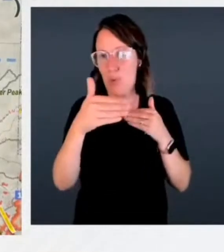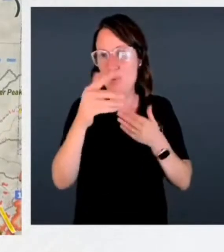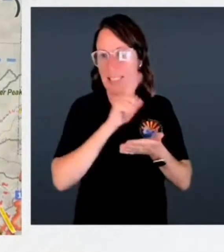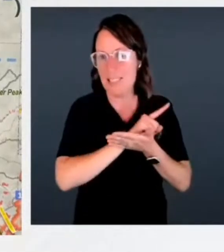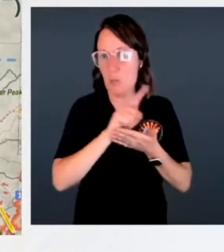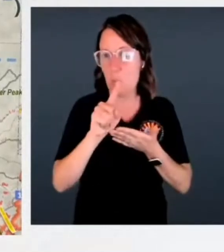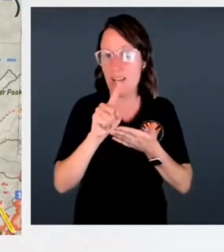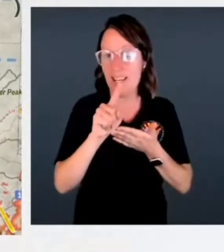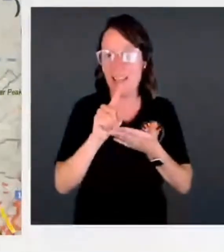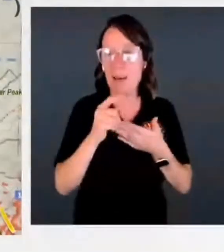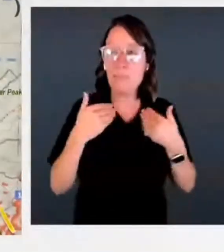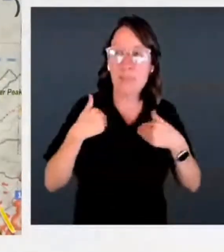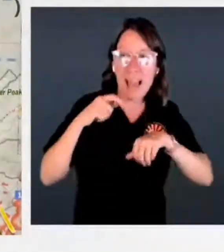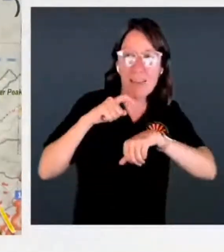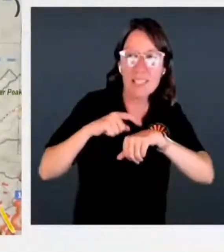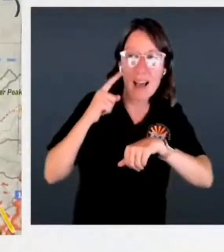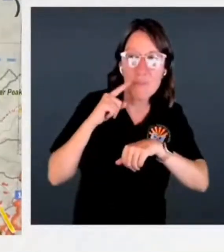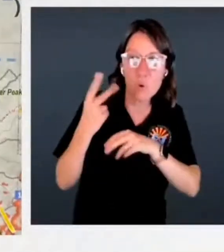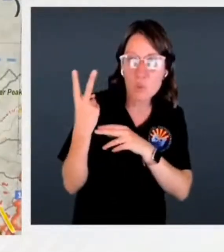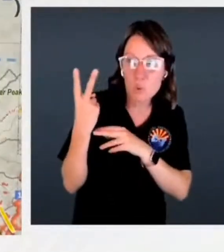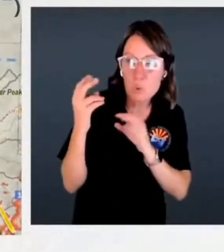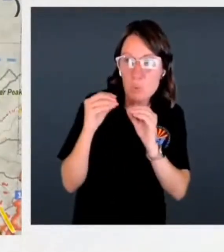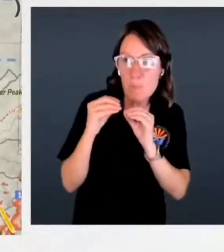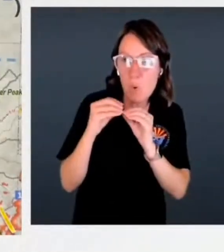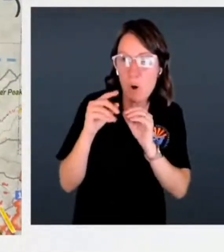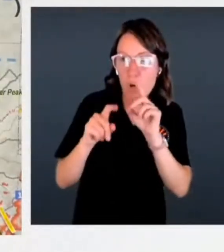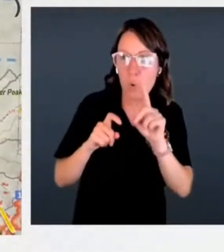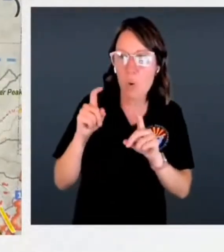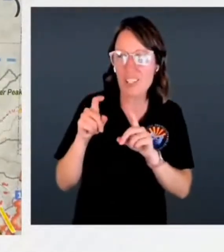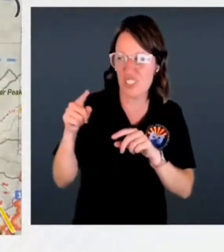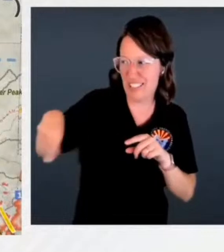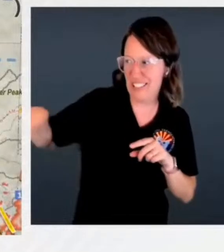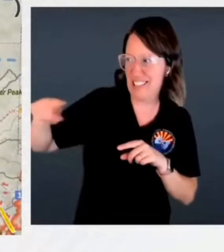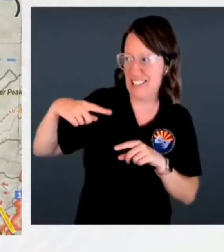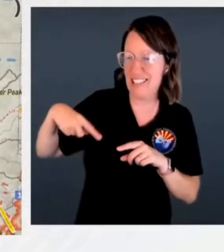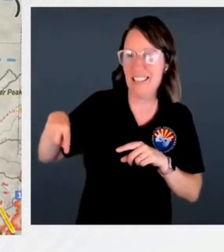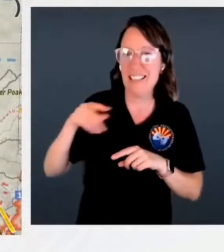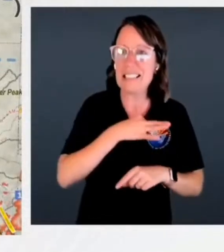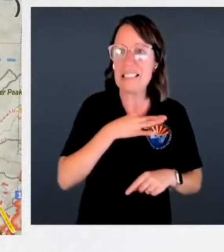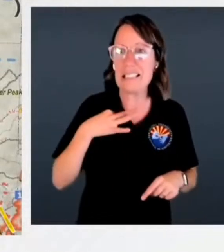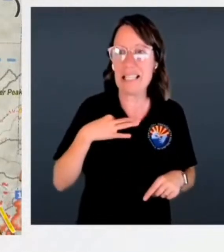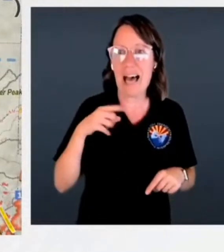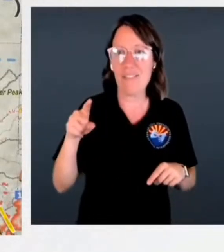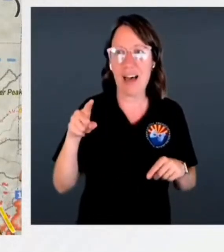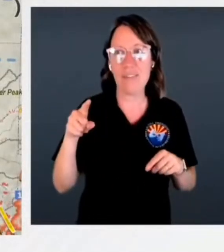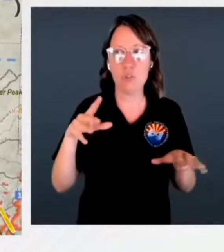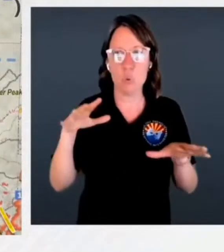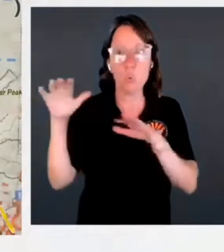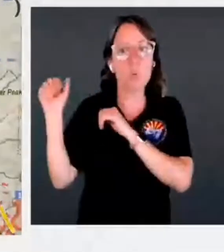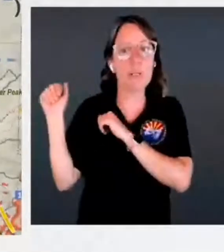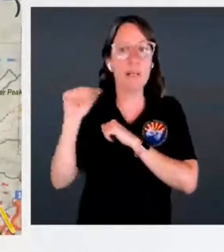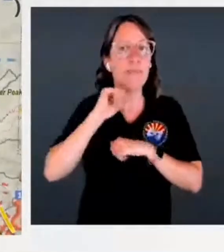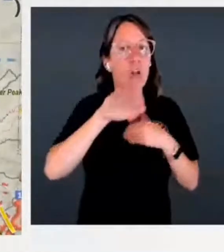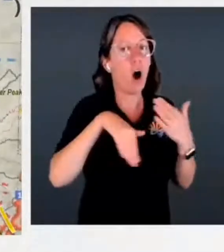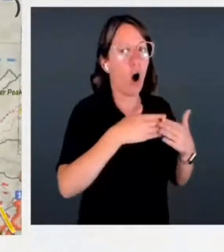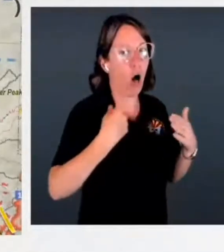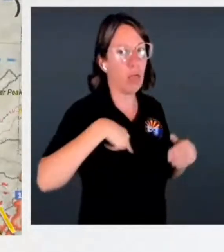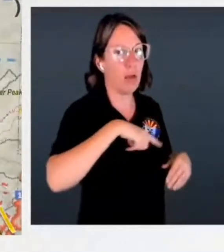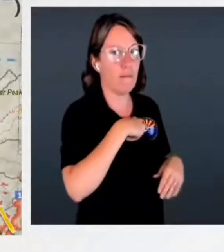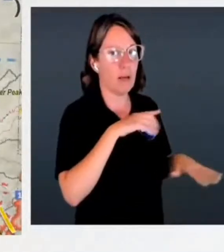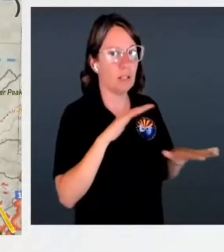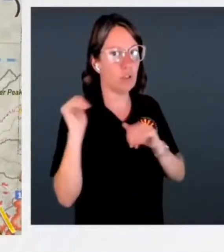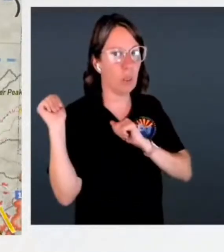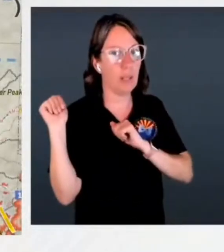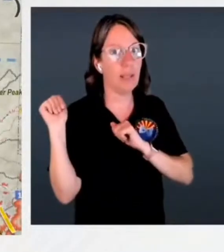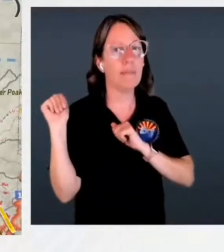questions. We've really got to get some of these people back out to the fire line. And that doesn't mean we're all leaving. After we do close the meeting, several